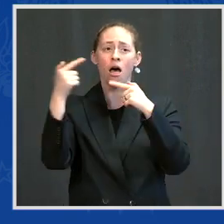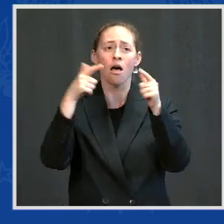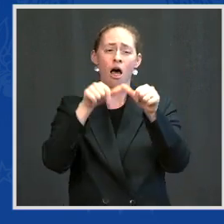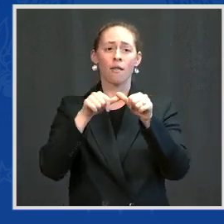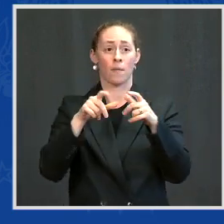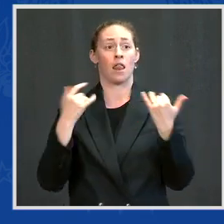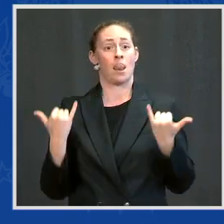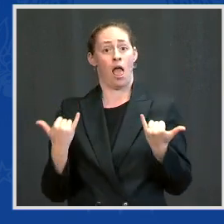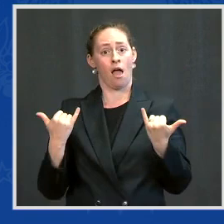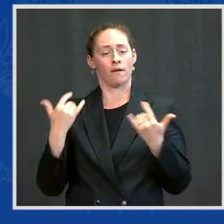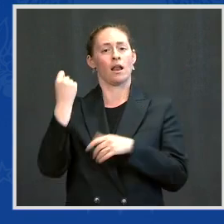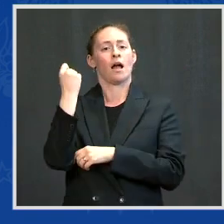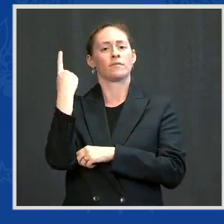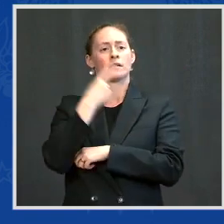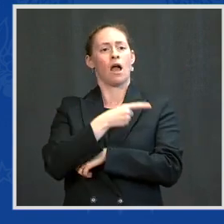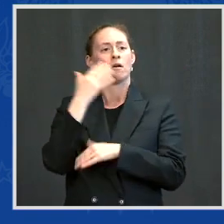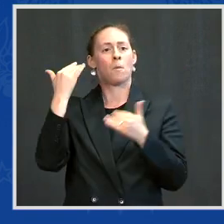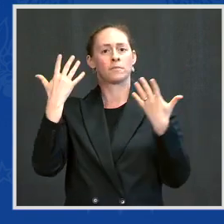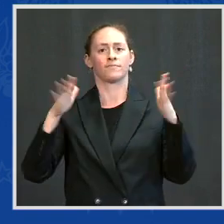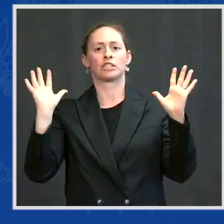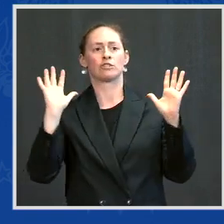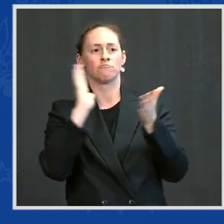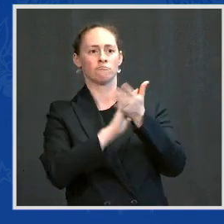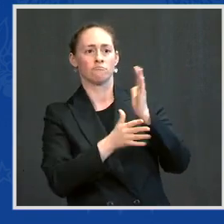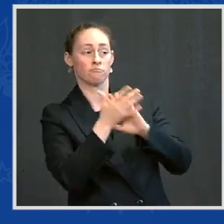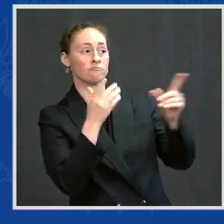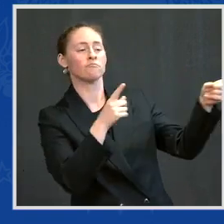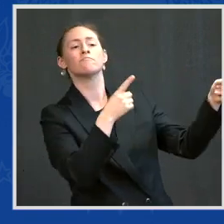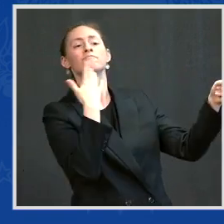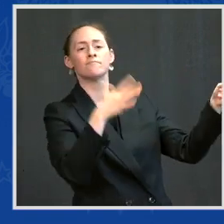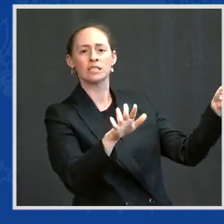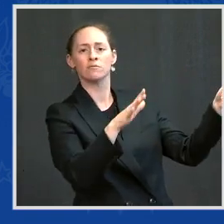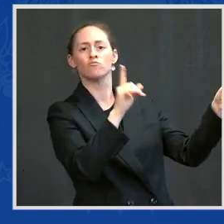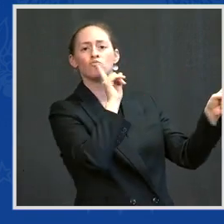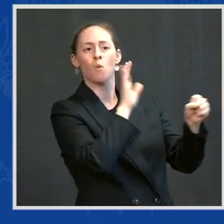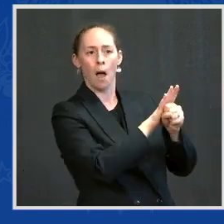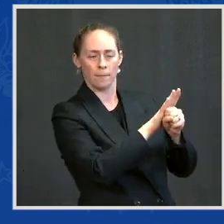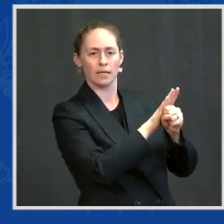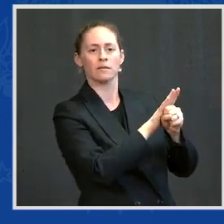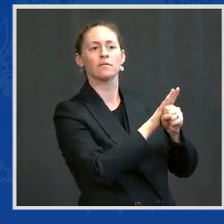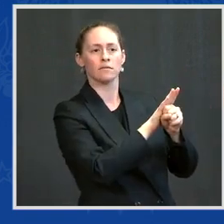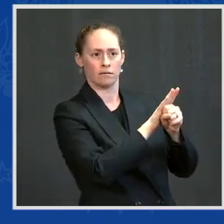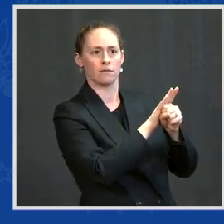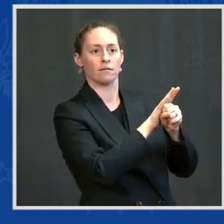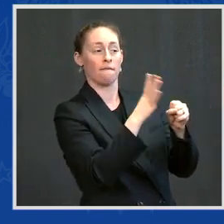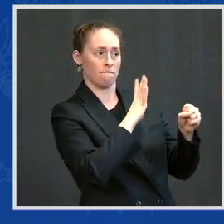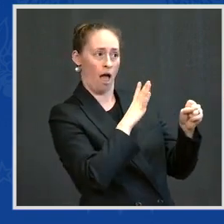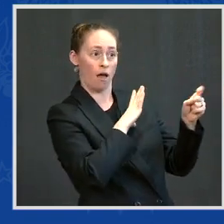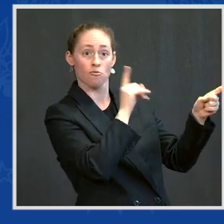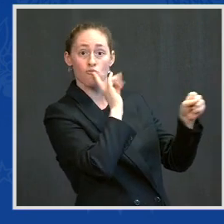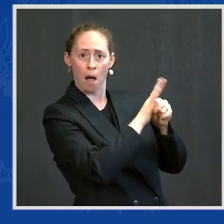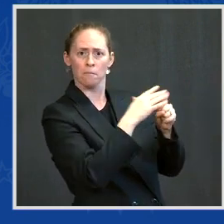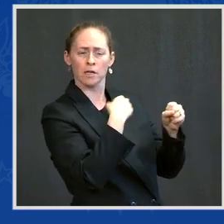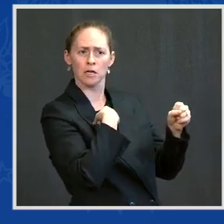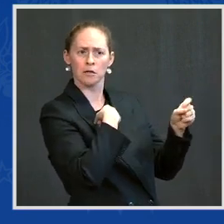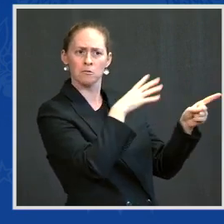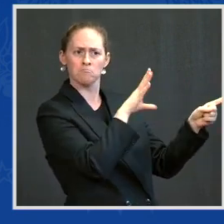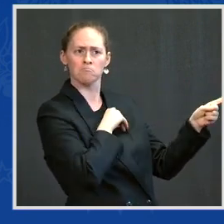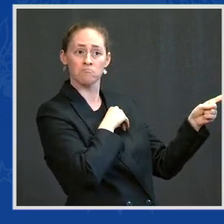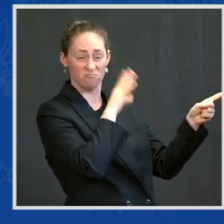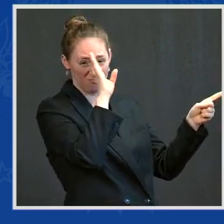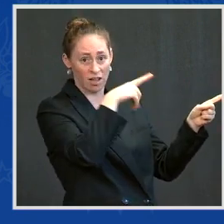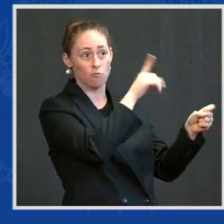when he gives me his word. I take him at his word. He's never broken his word to me. And but what I've made